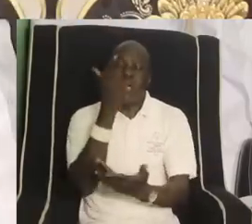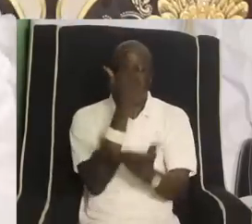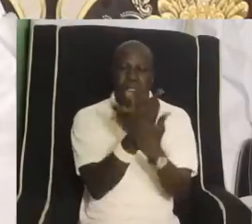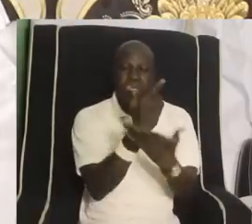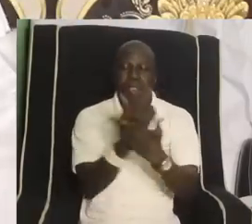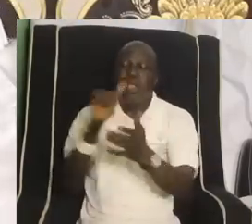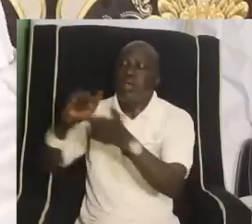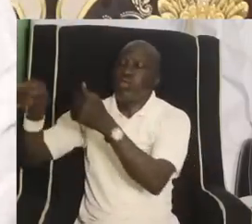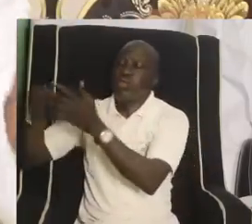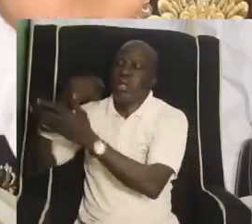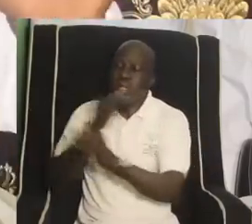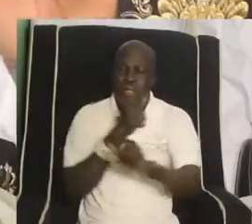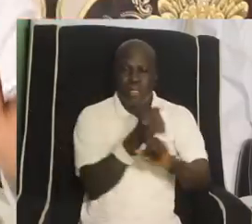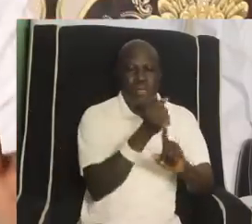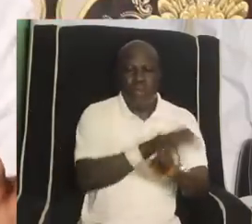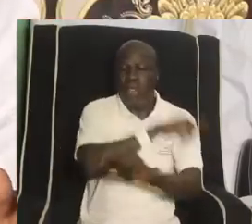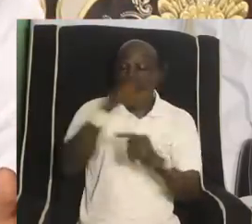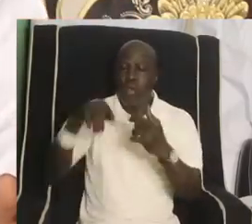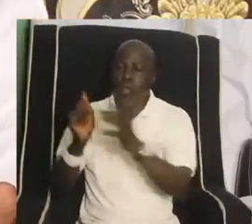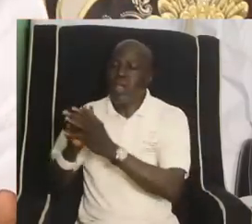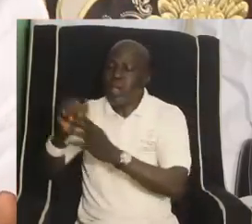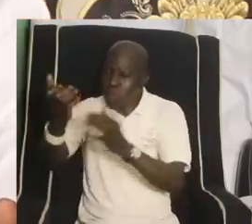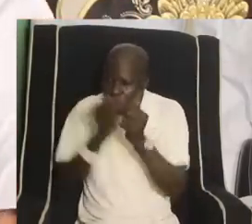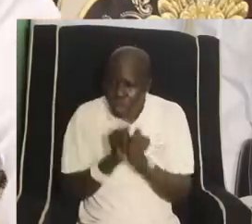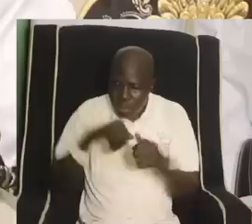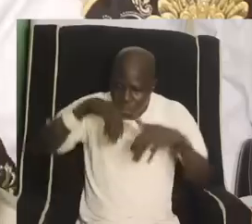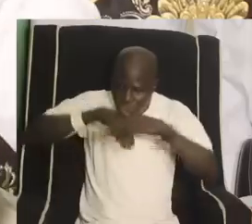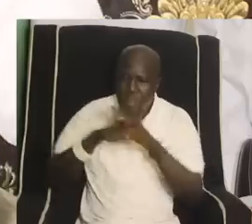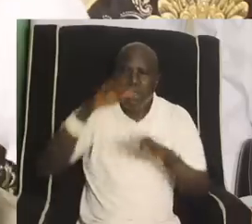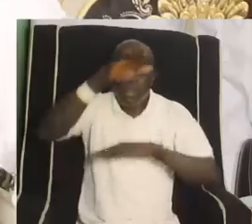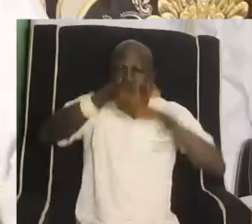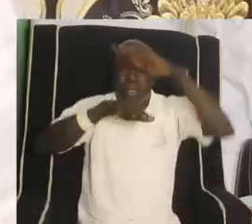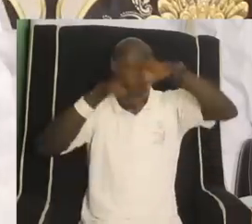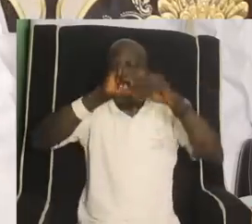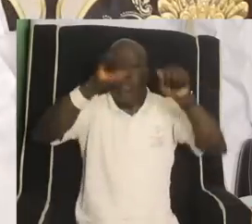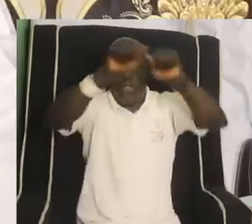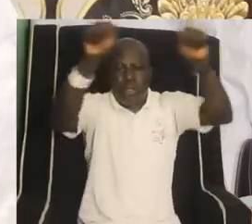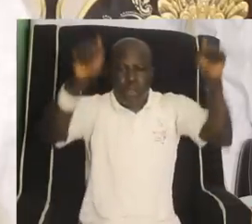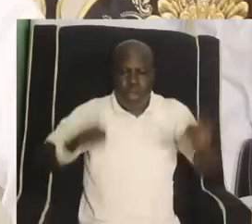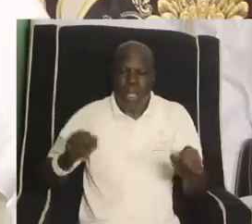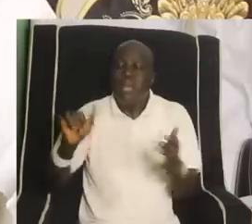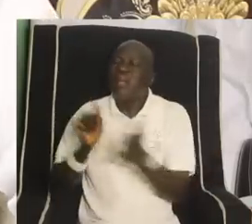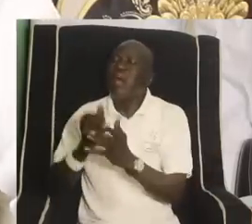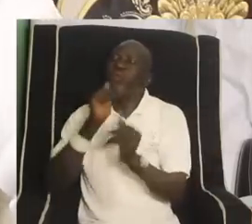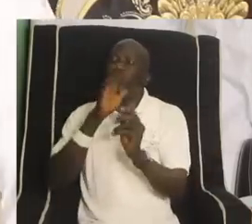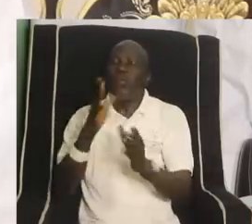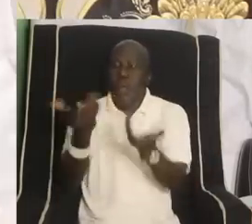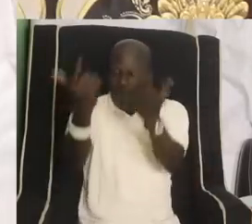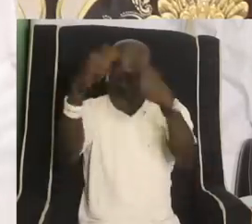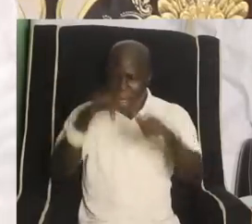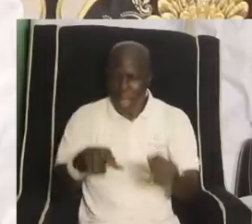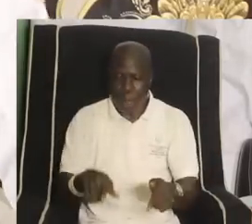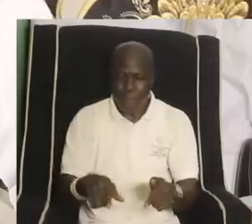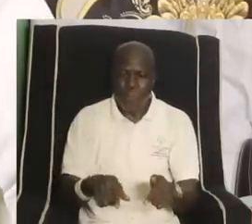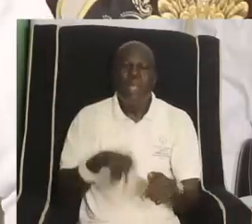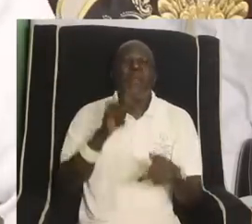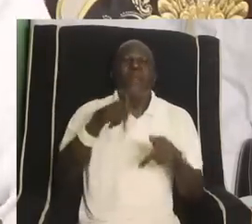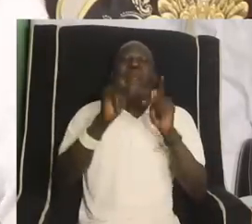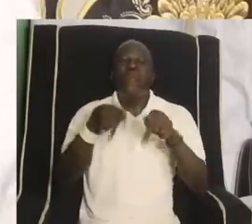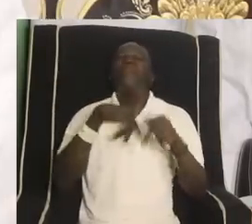A woman negotiated herself. By the time I want to move to the altar, and the woman